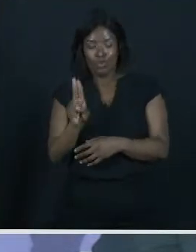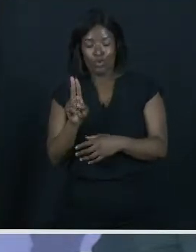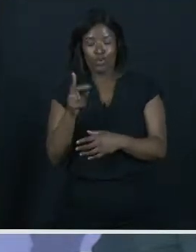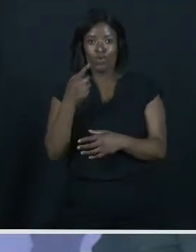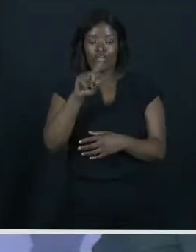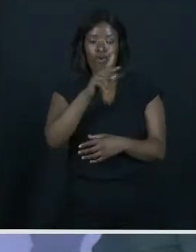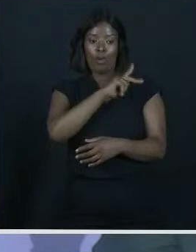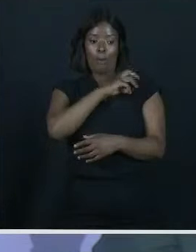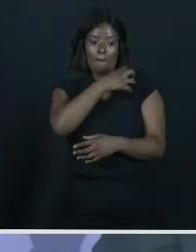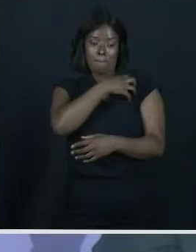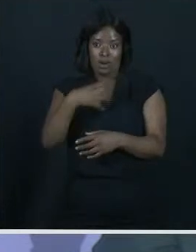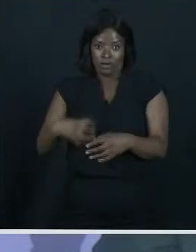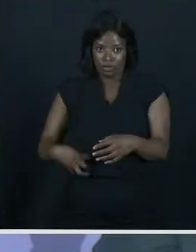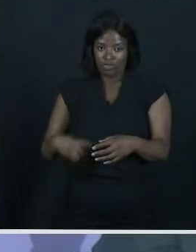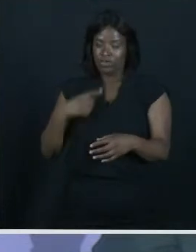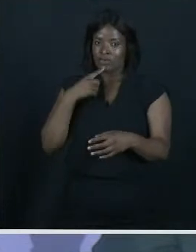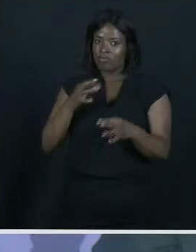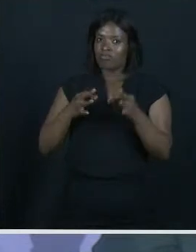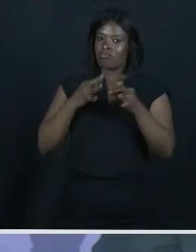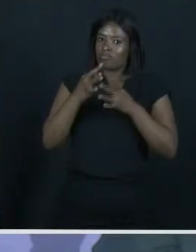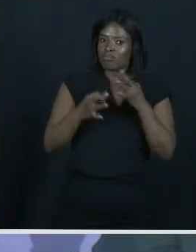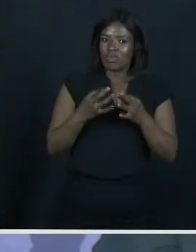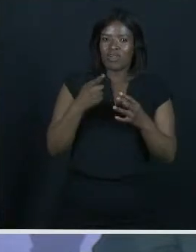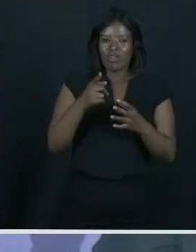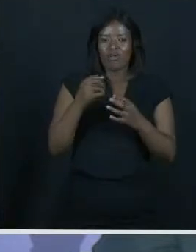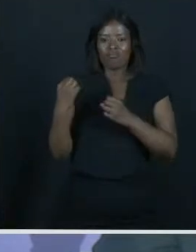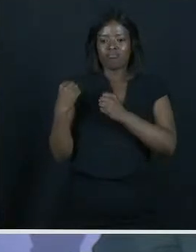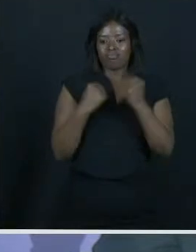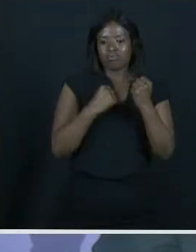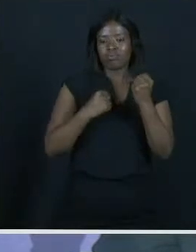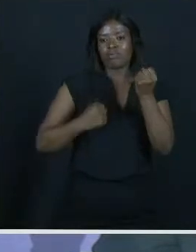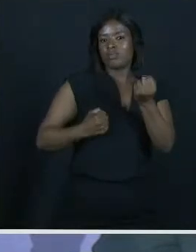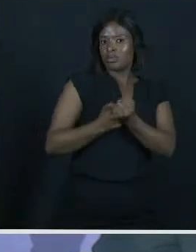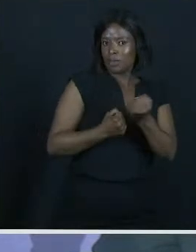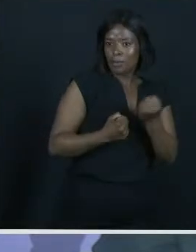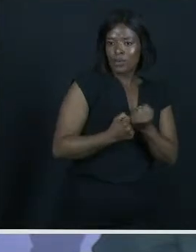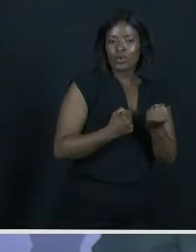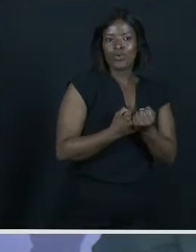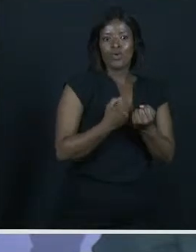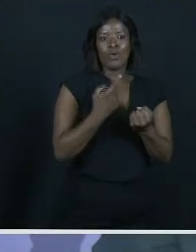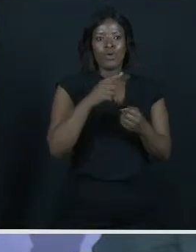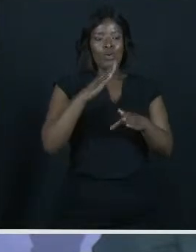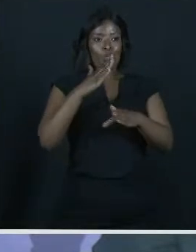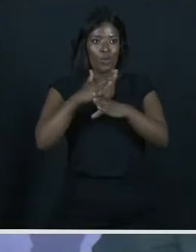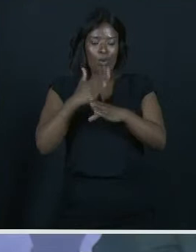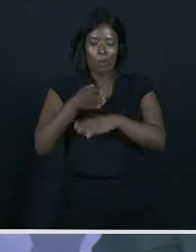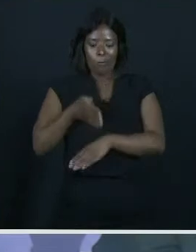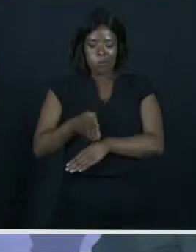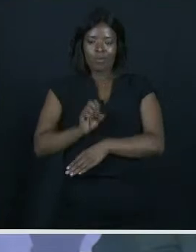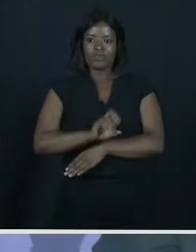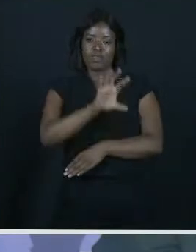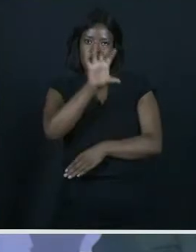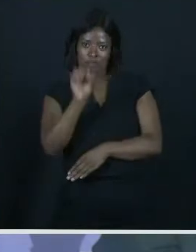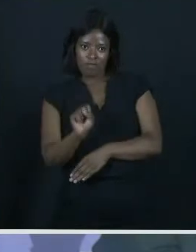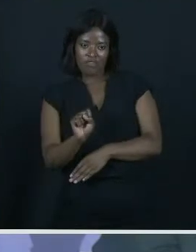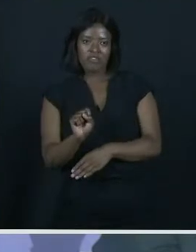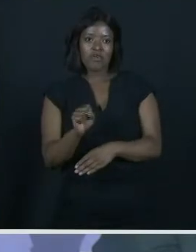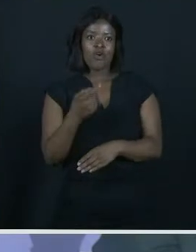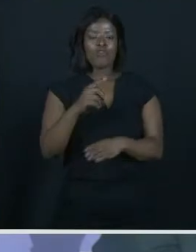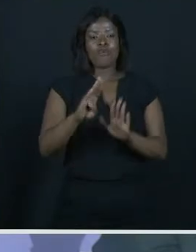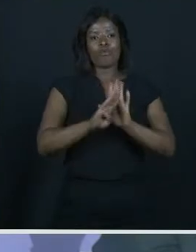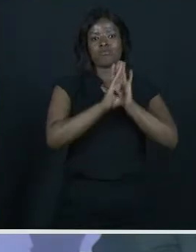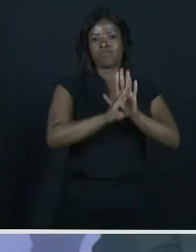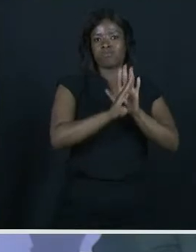what the President was saying, they've really been a ROC's supporter, for the work that we're doing in South Africa with regard to